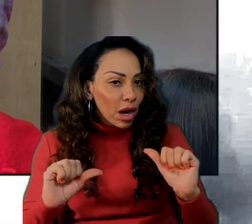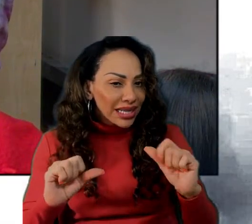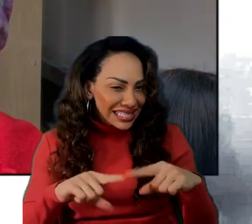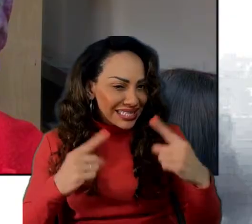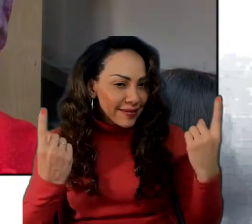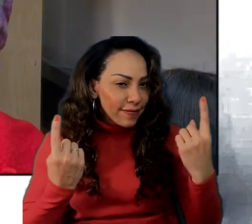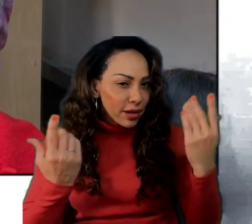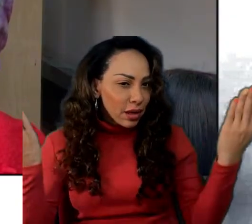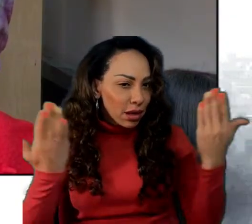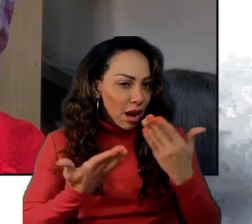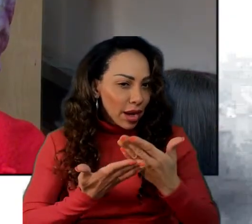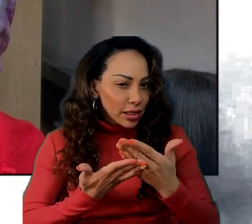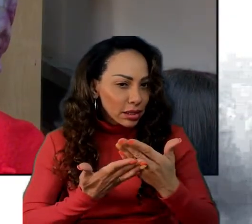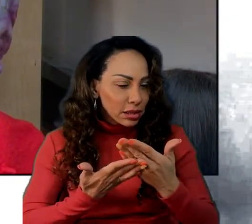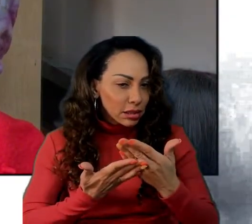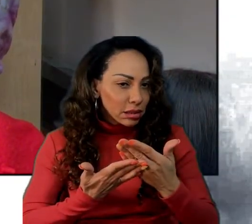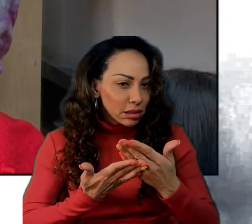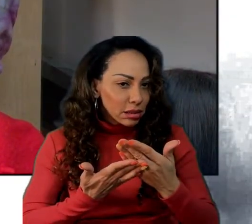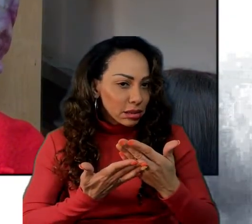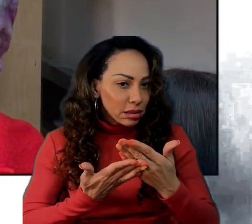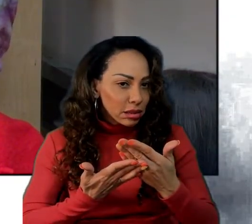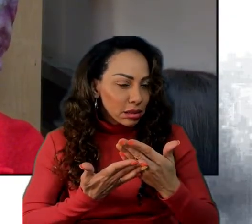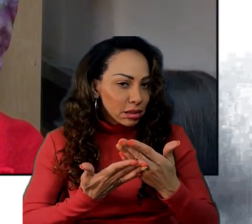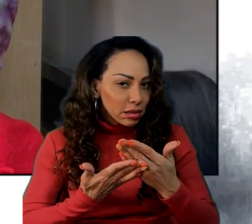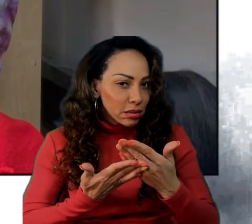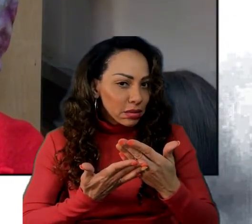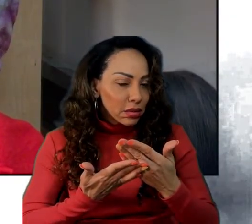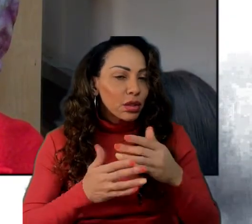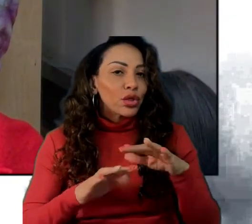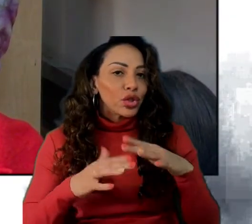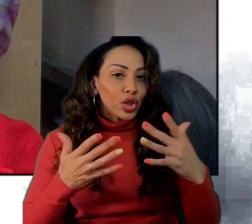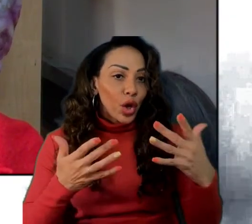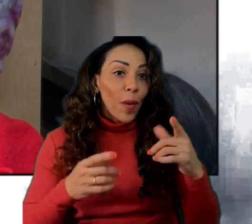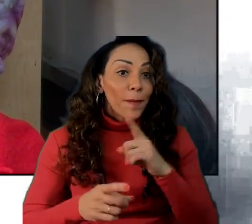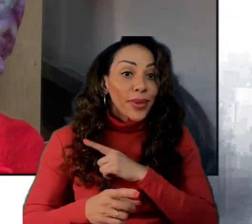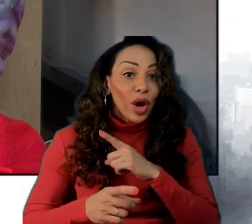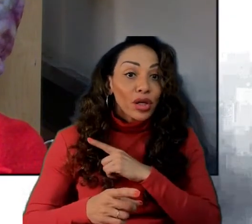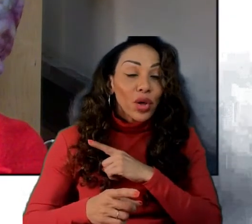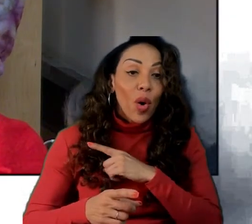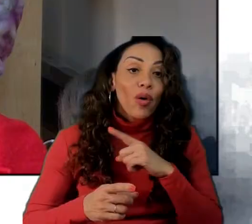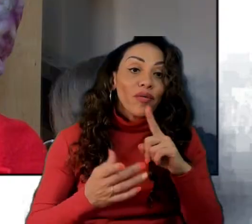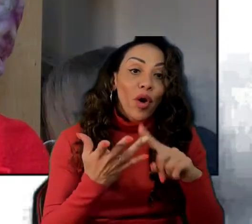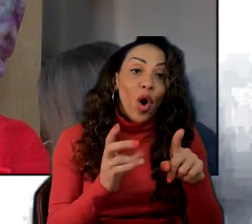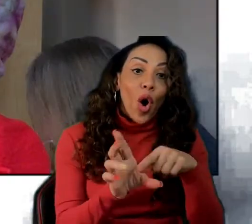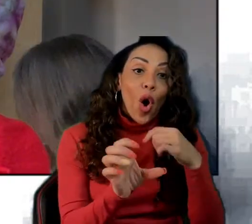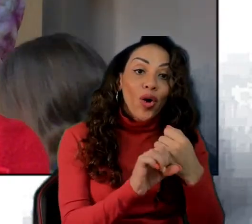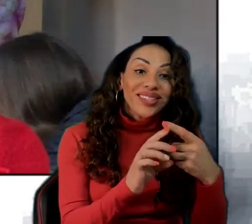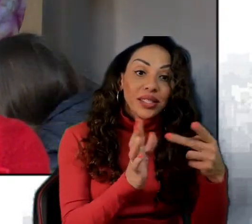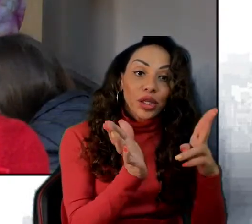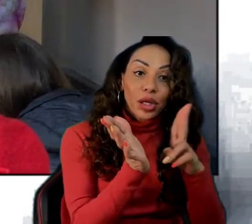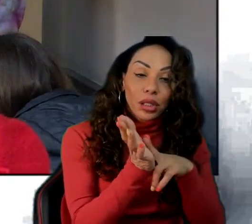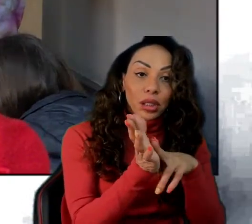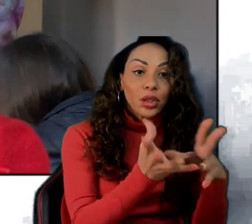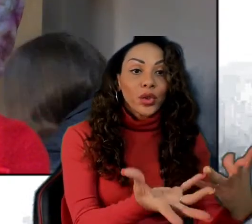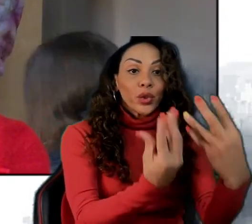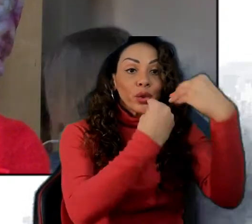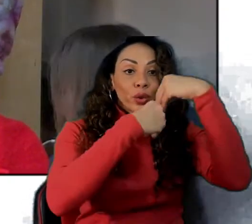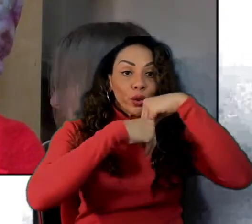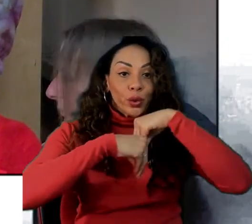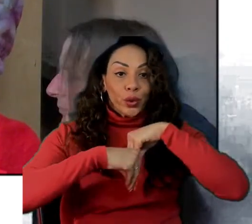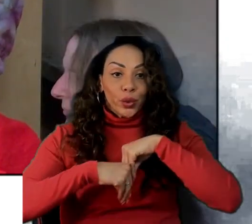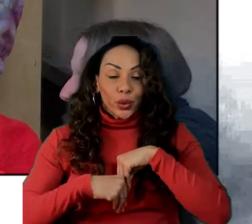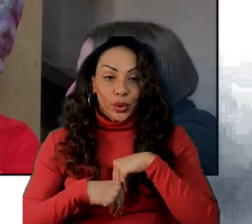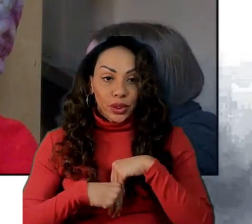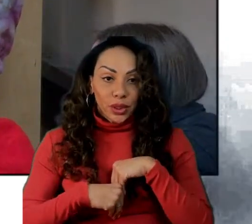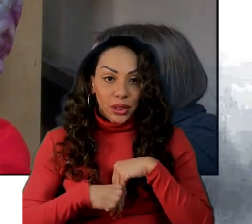by the absorption of oxygen to create the energy, then to make the luminescence. Am